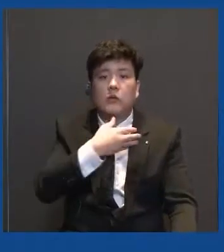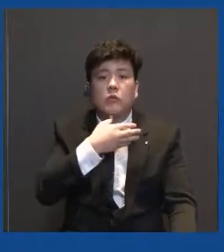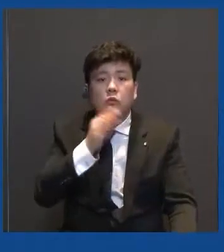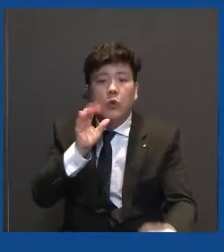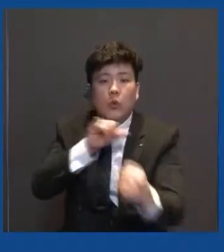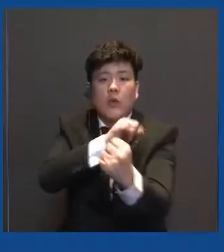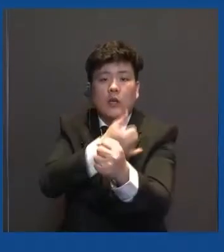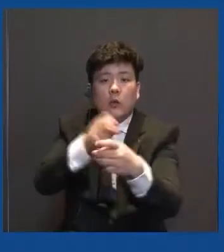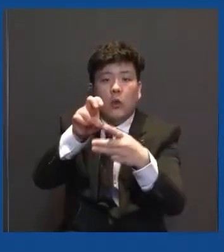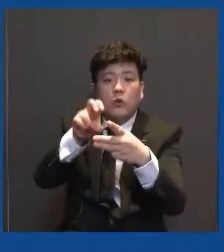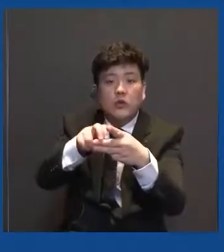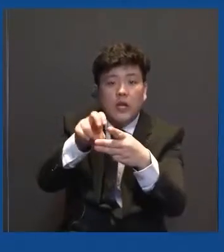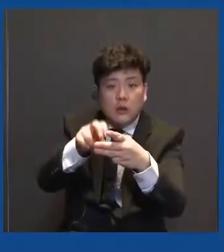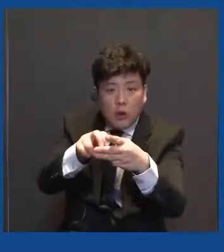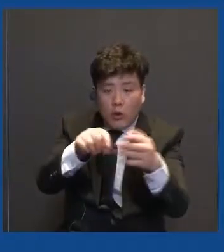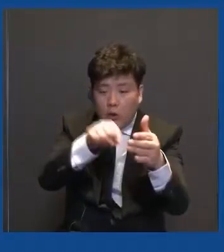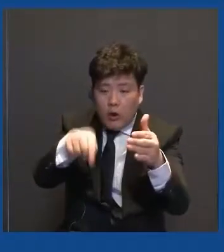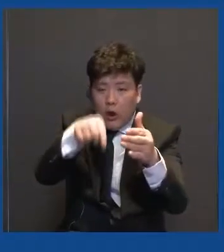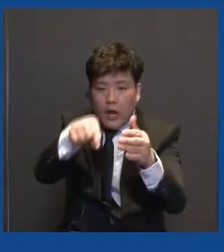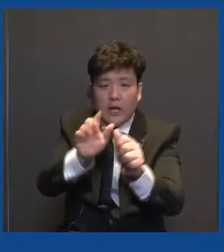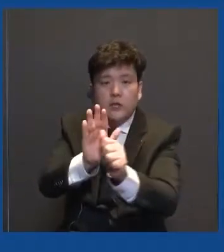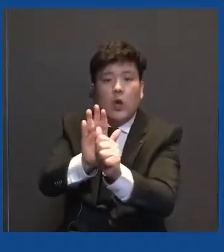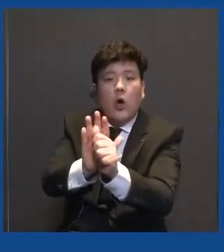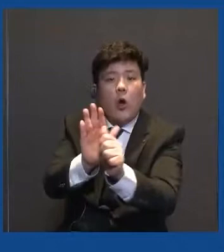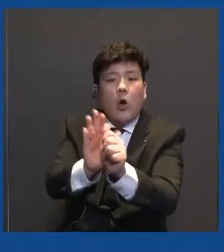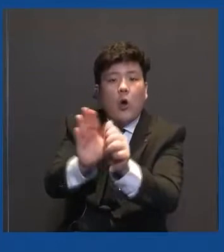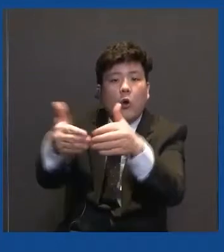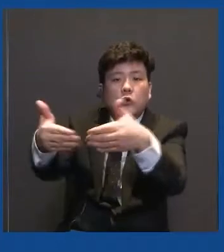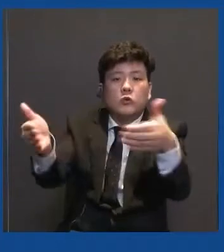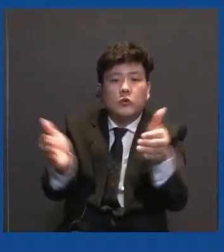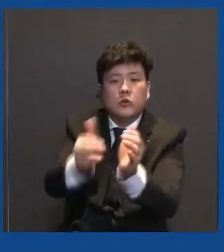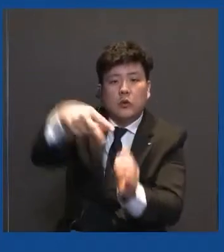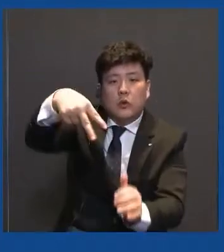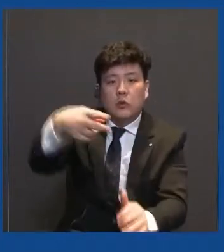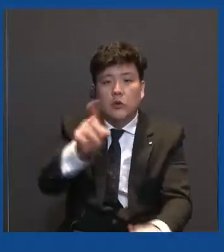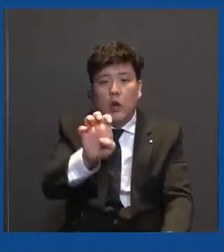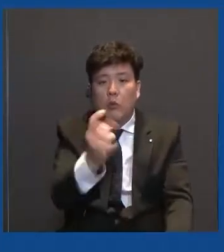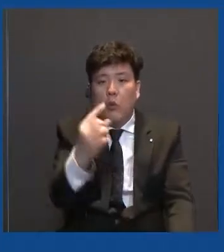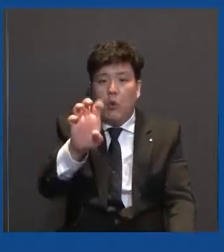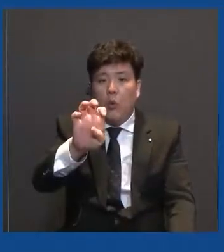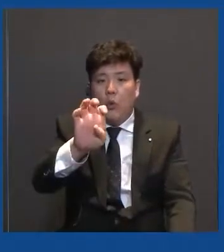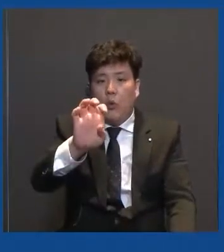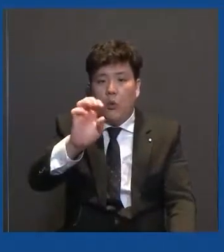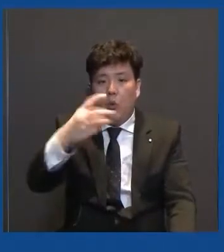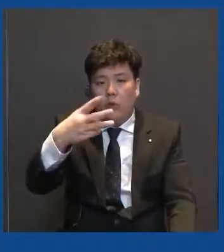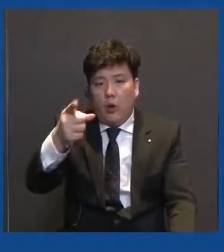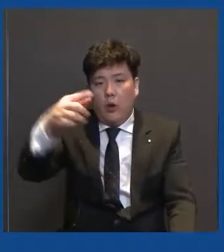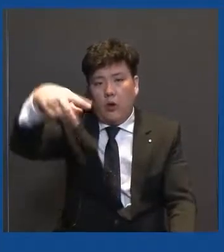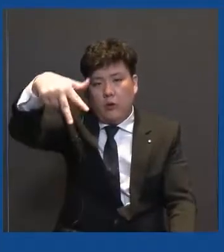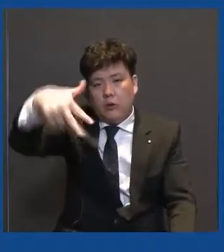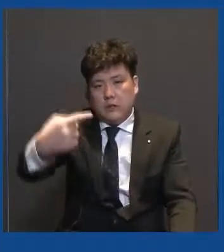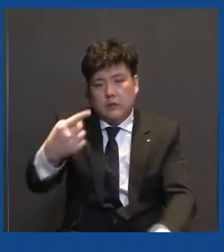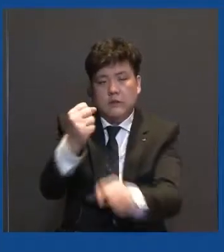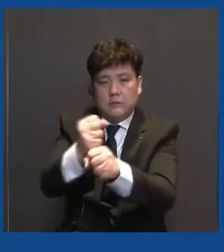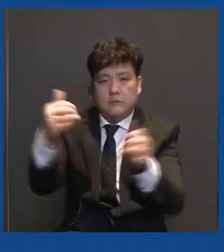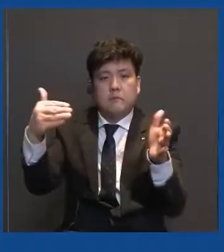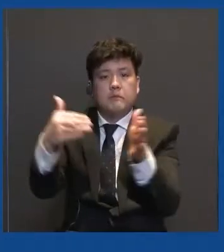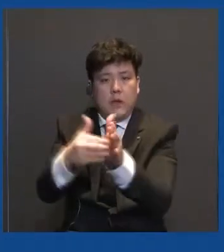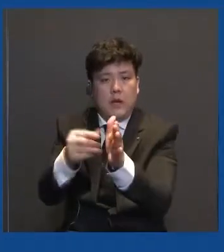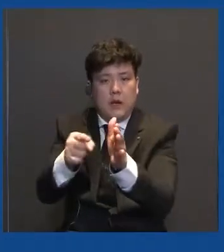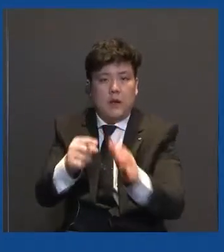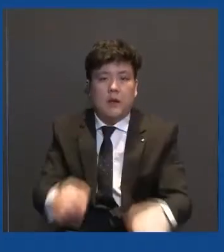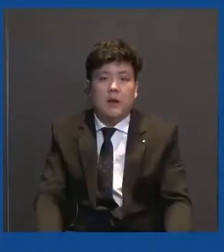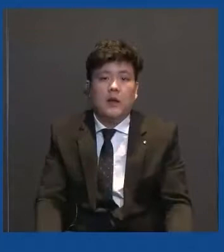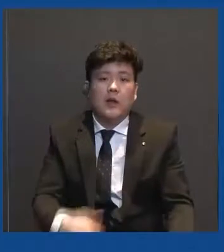participation by the older persons. And at the ASEM Global Aging Center, they also have the human rights of older